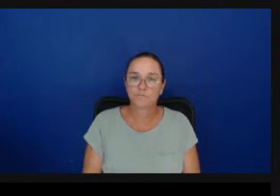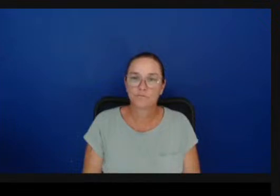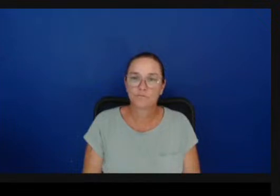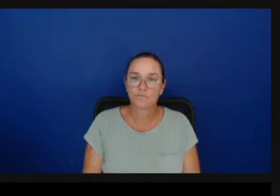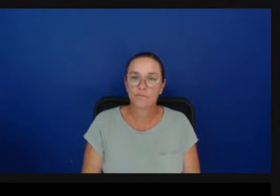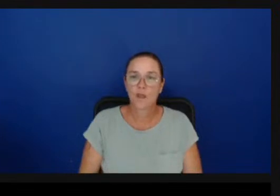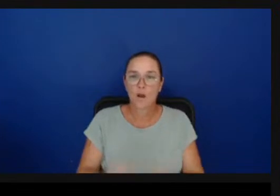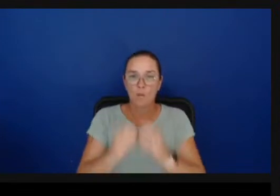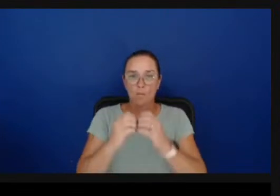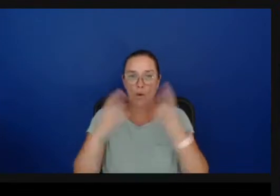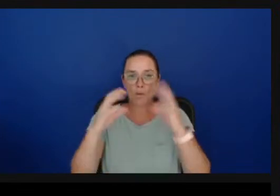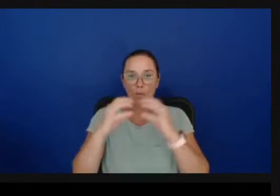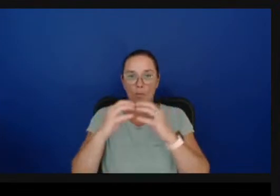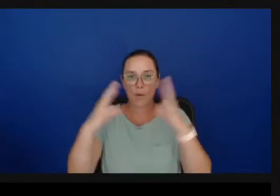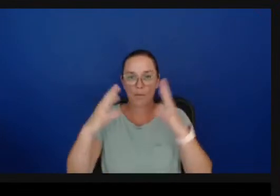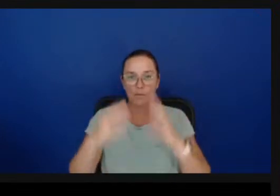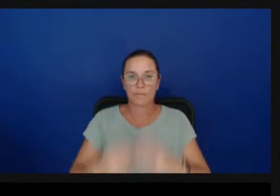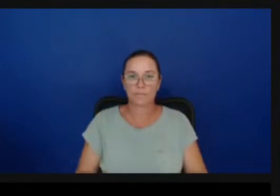bursts.